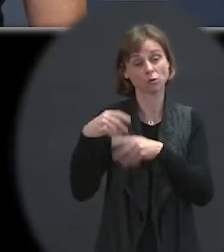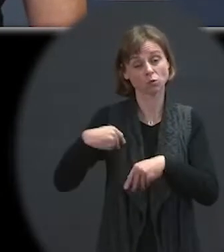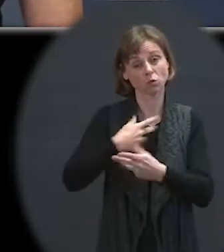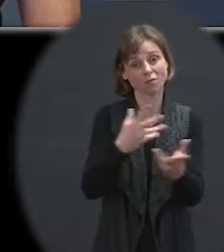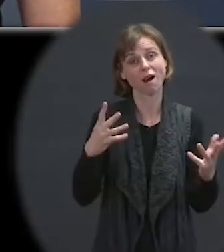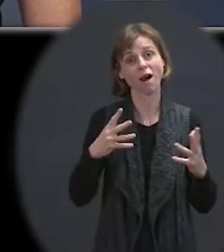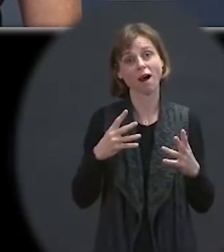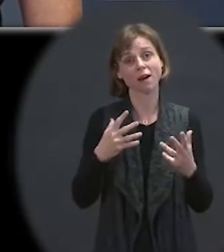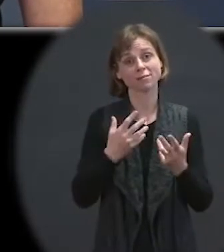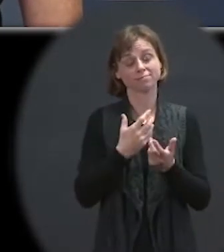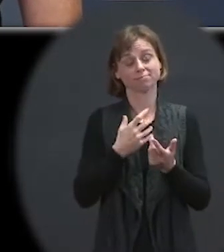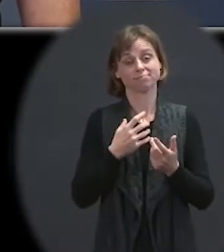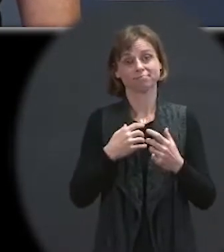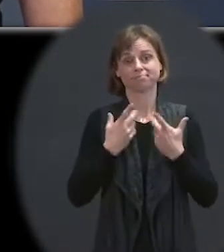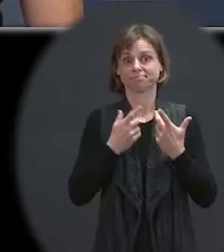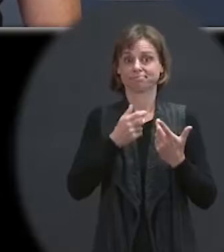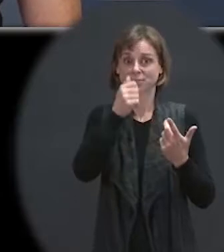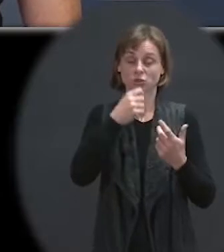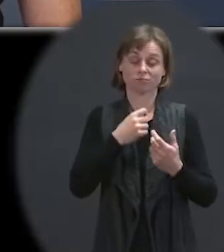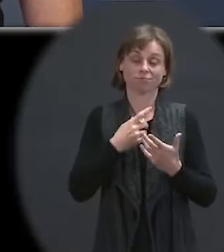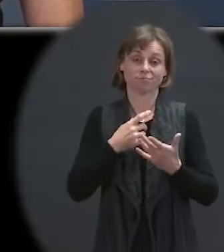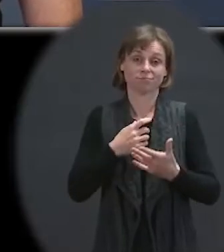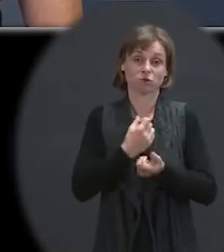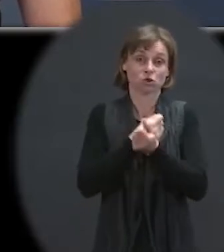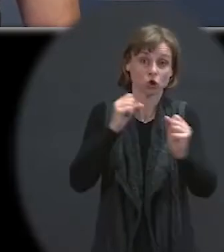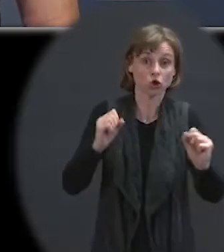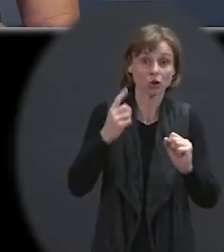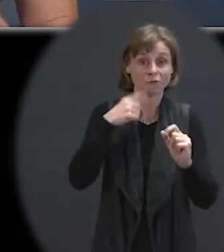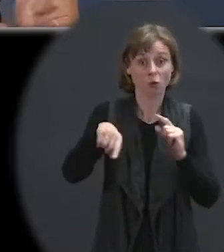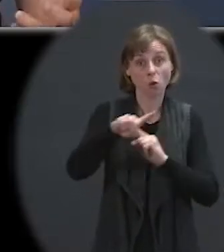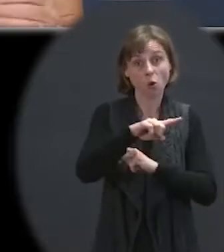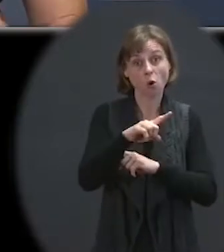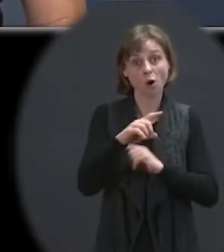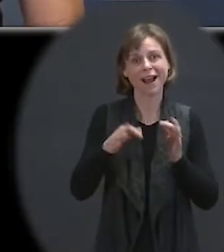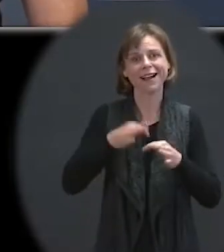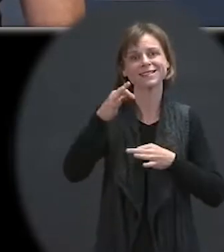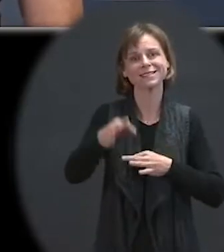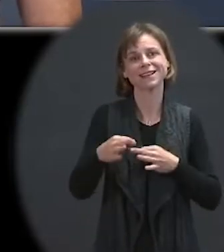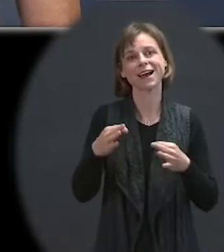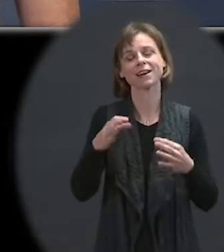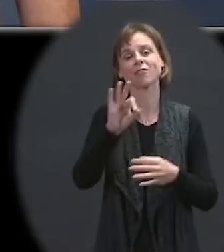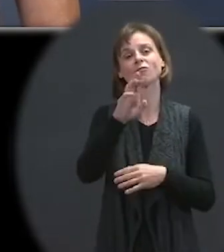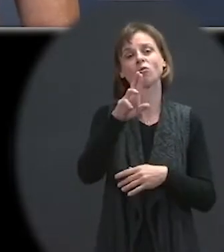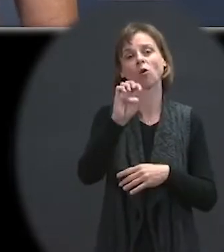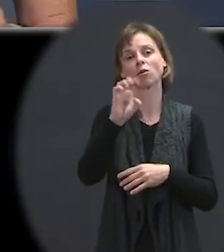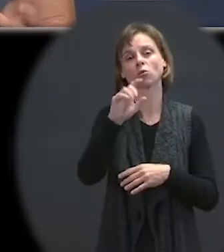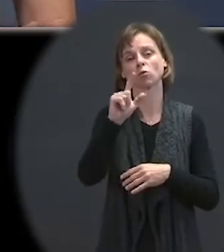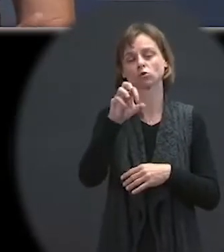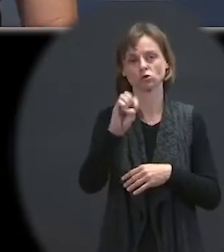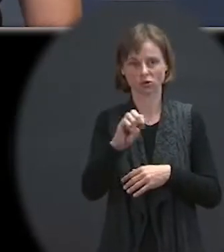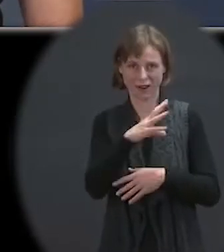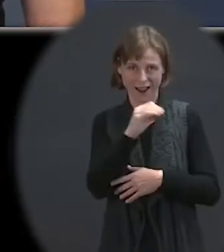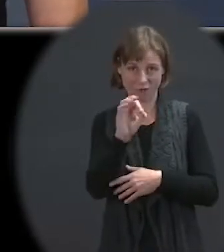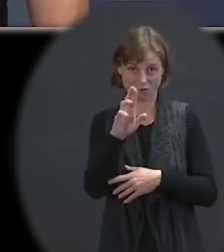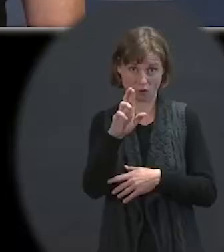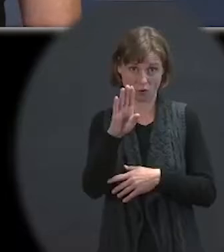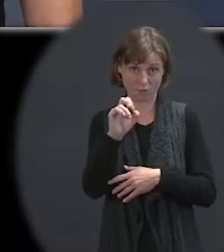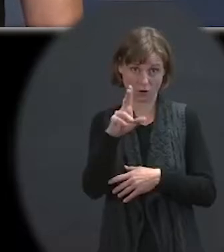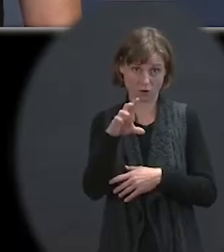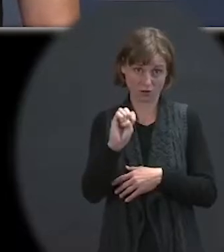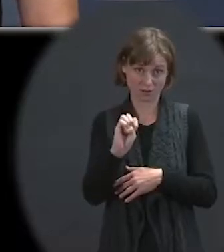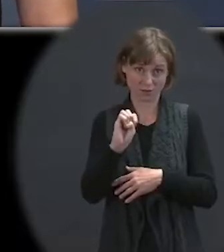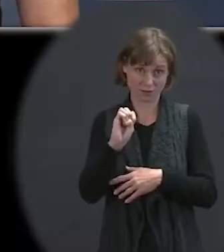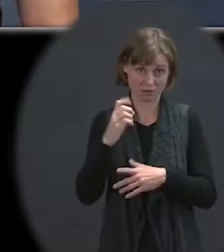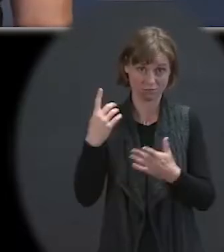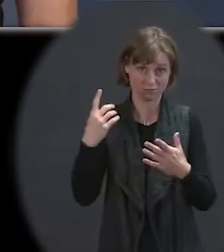Americans struggling to keep their homes in the midst of this crisis by extending foreclosure and forbearance moratoriums. The American Rescue Plan would also